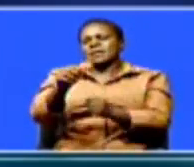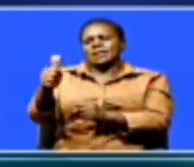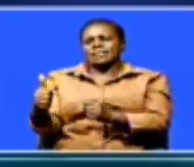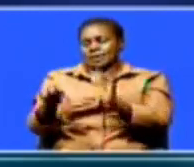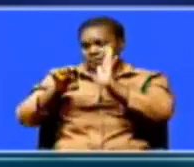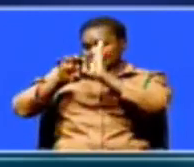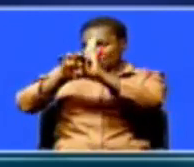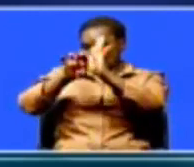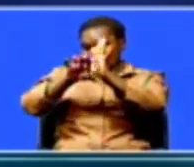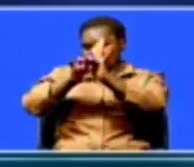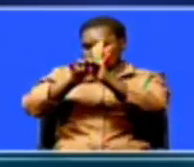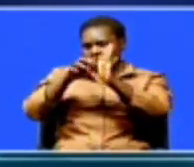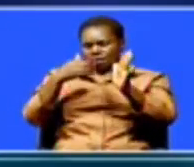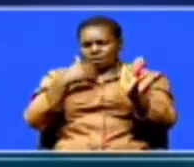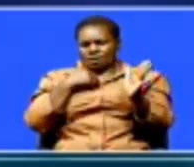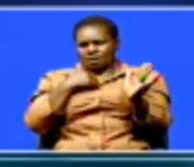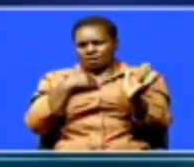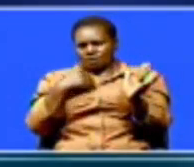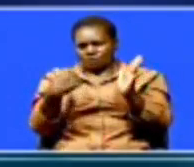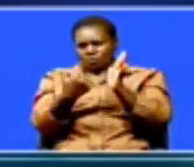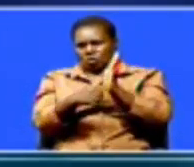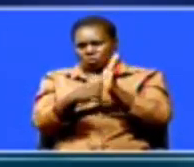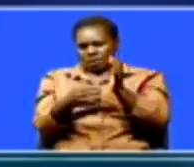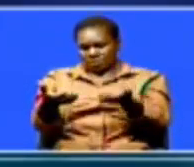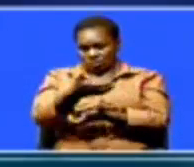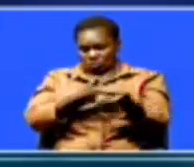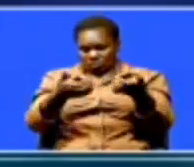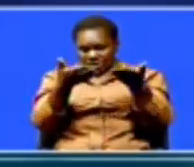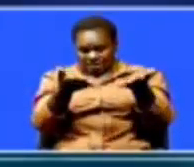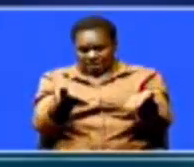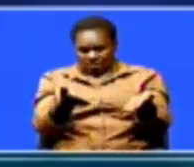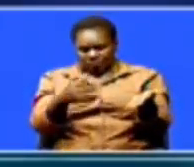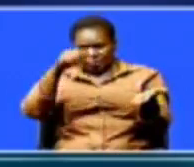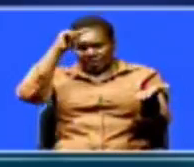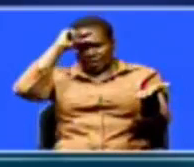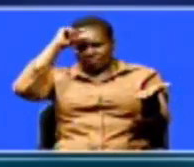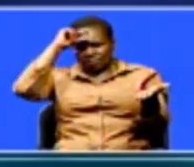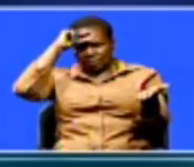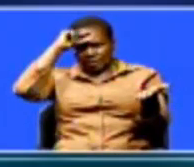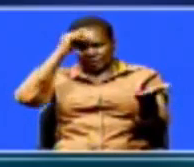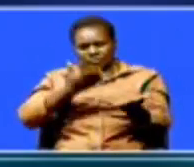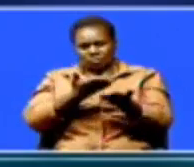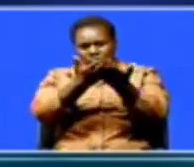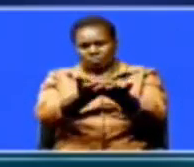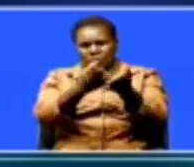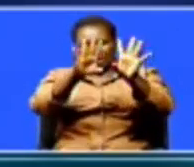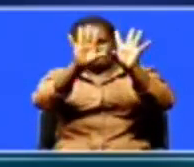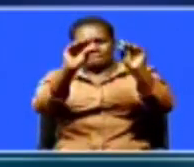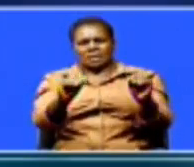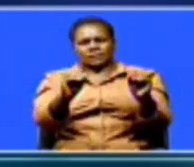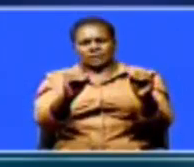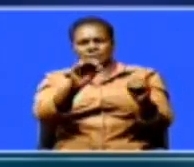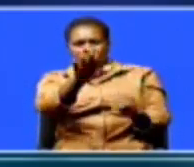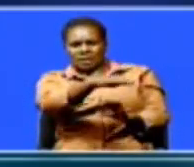Yes. For instance, we have a crisis economically. The government is going to present a budget to